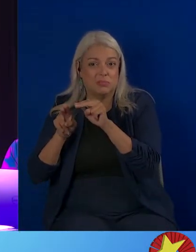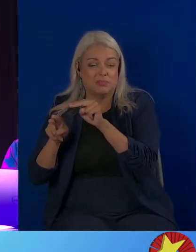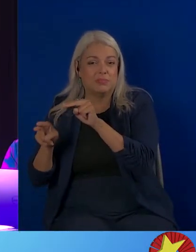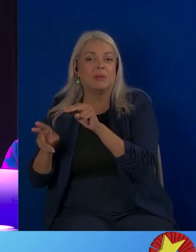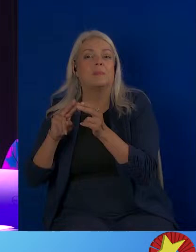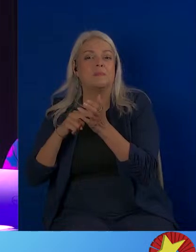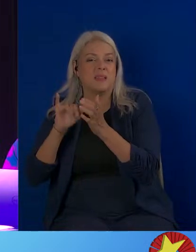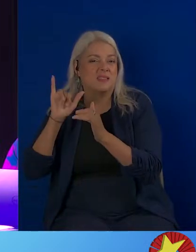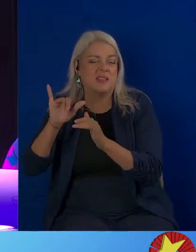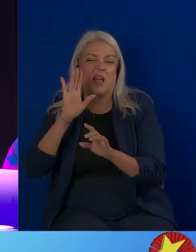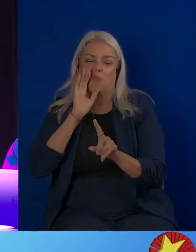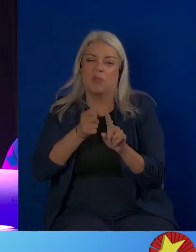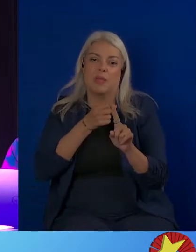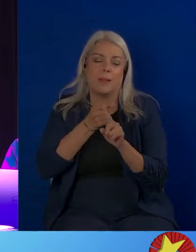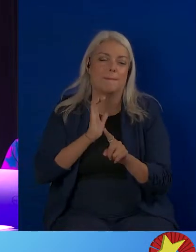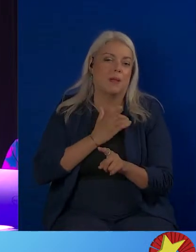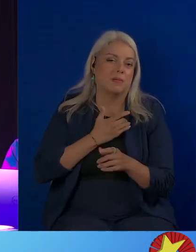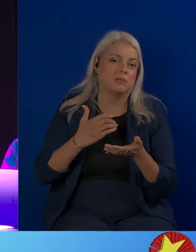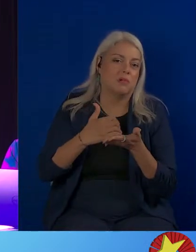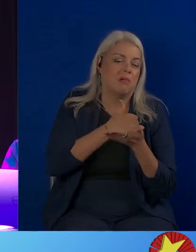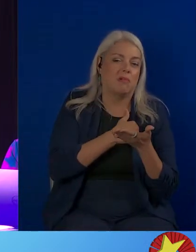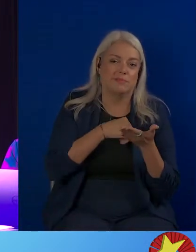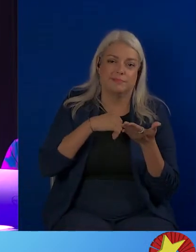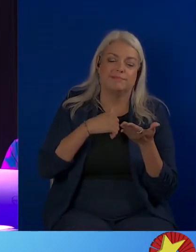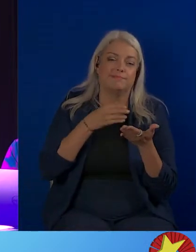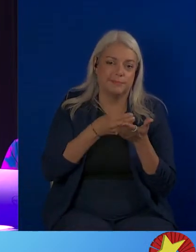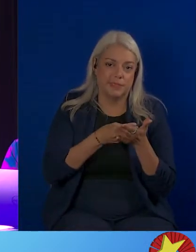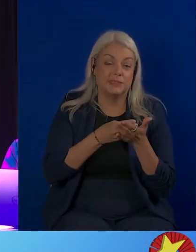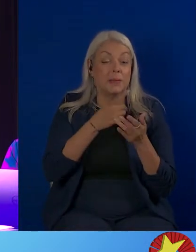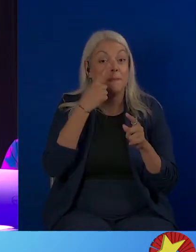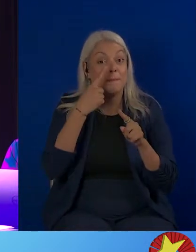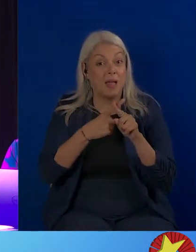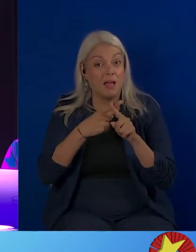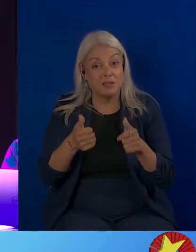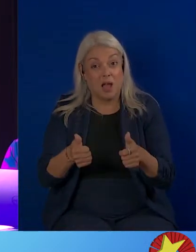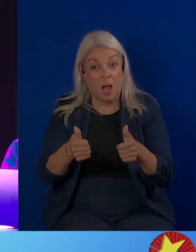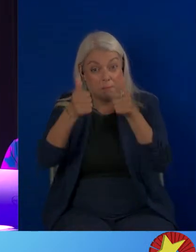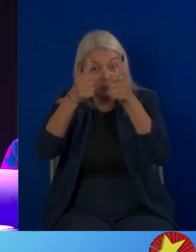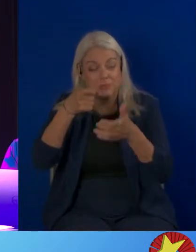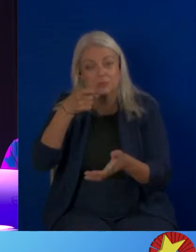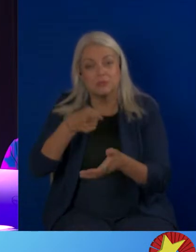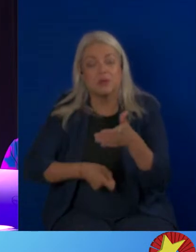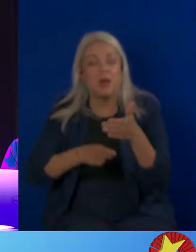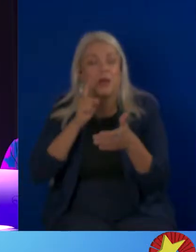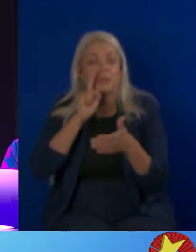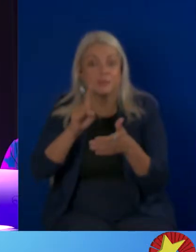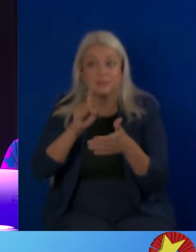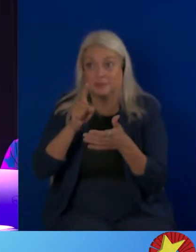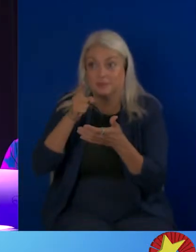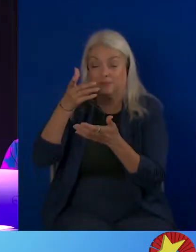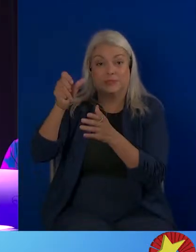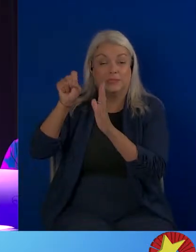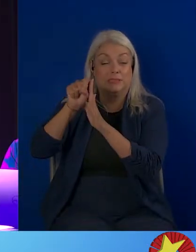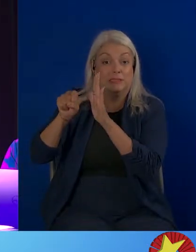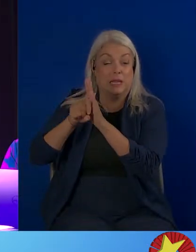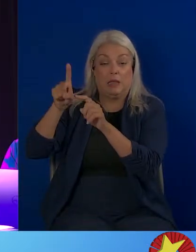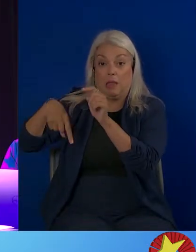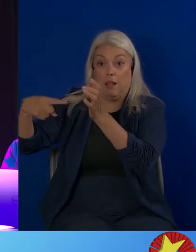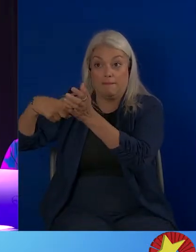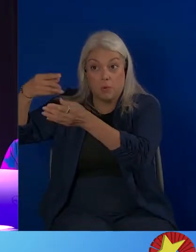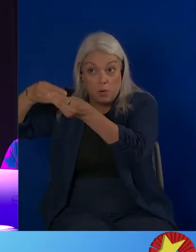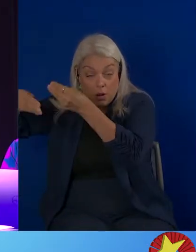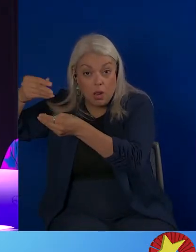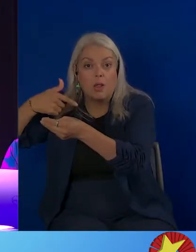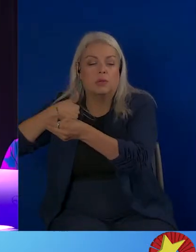revenues, combined with ongoing rising costs that exceed the state funding. Financial challenges